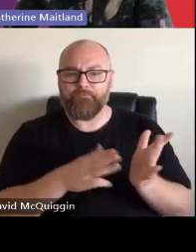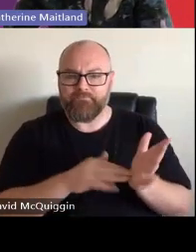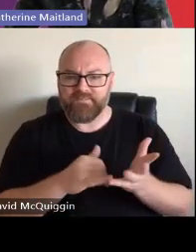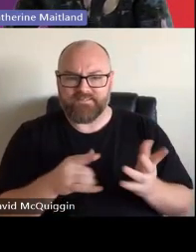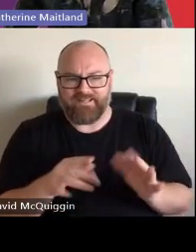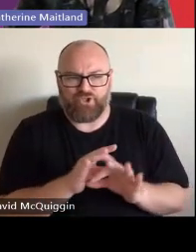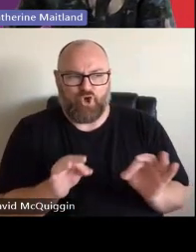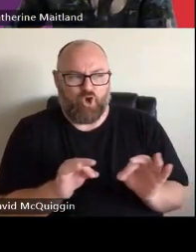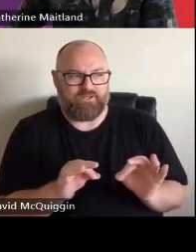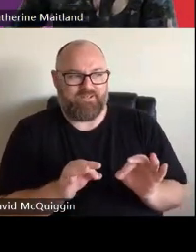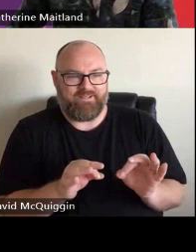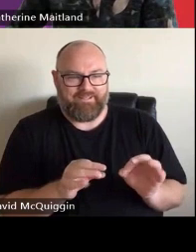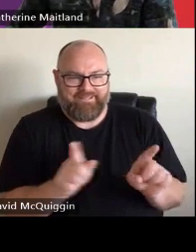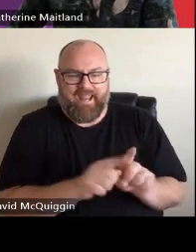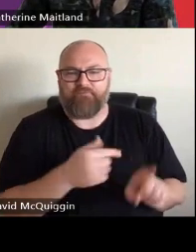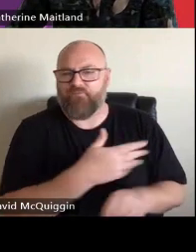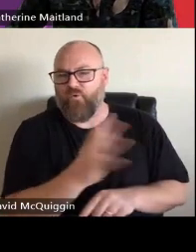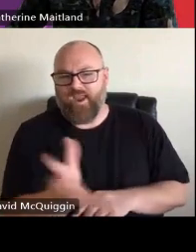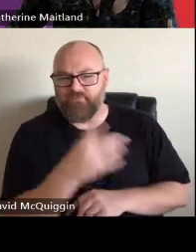model of disability.